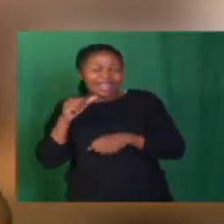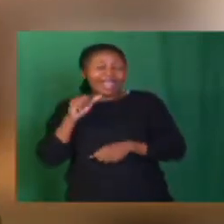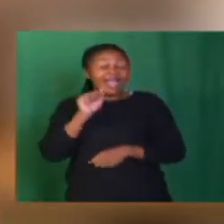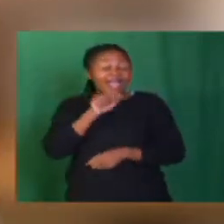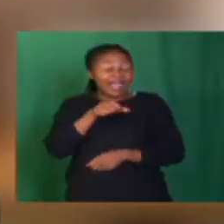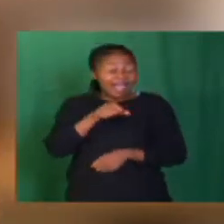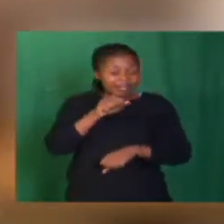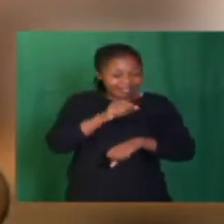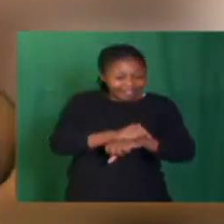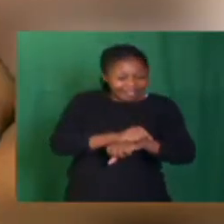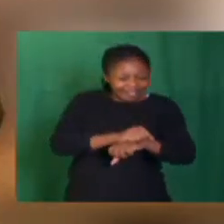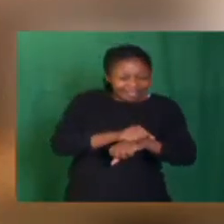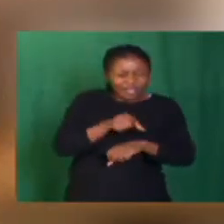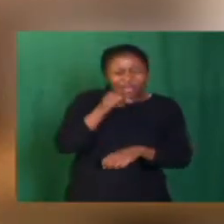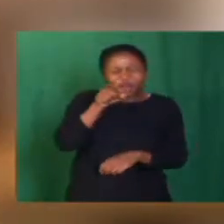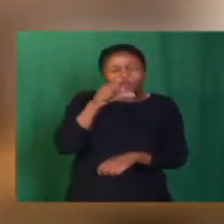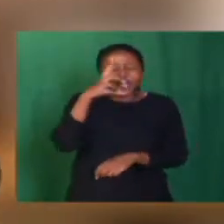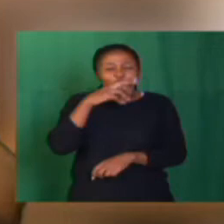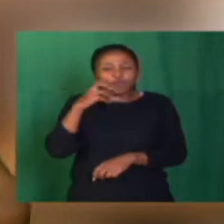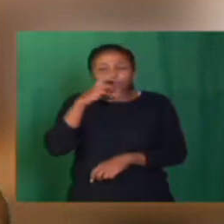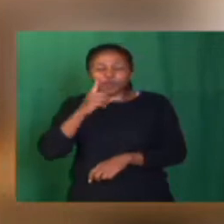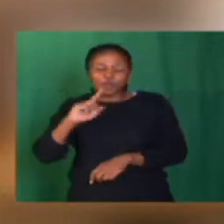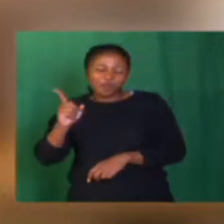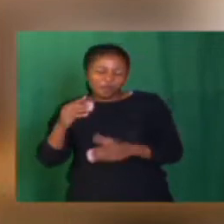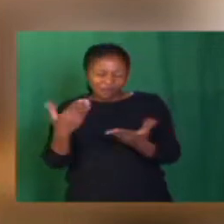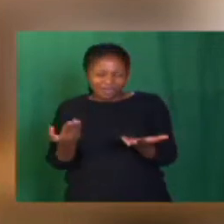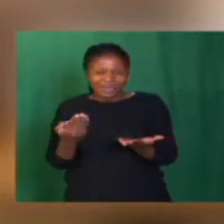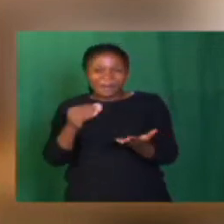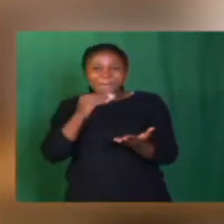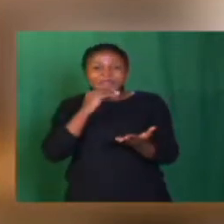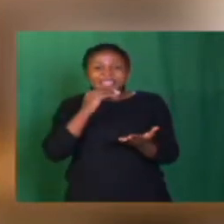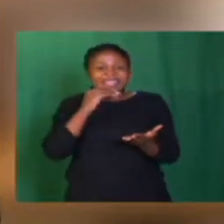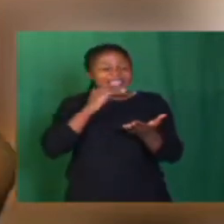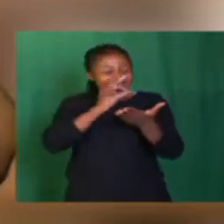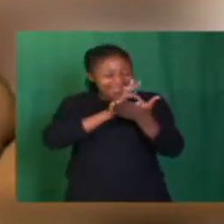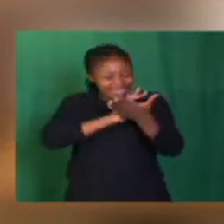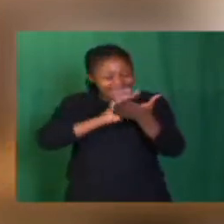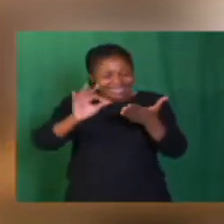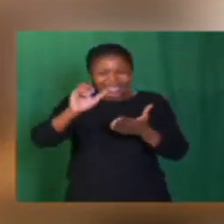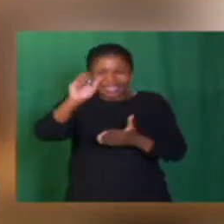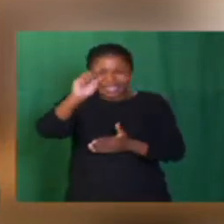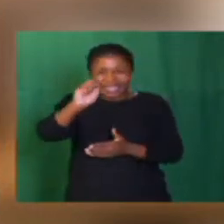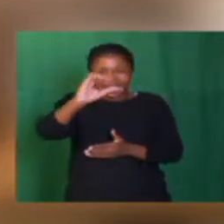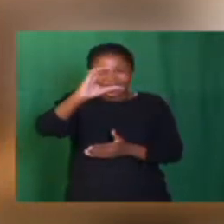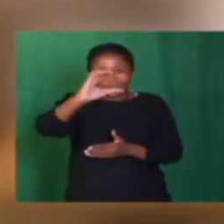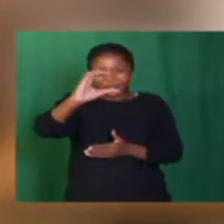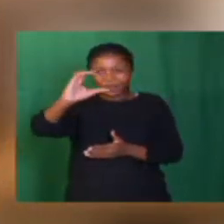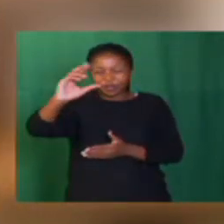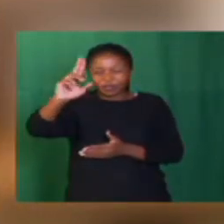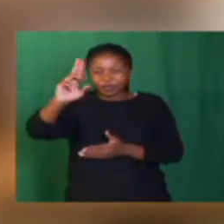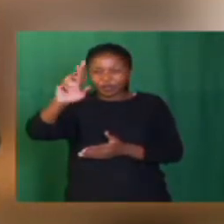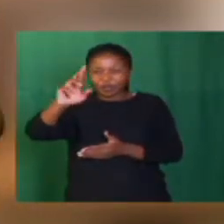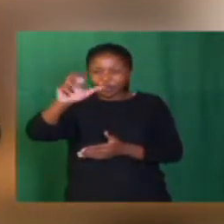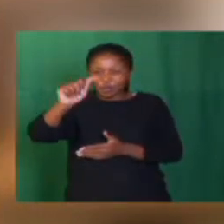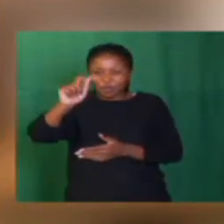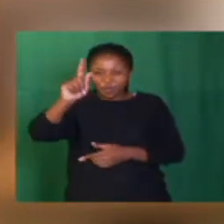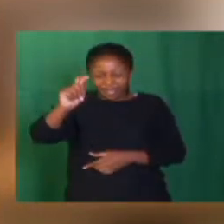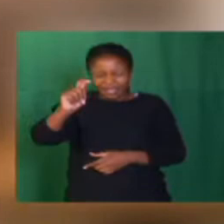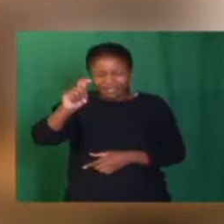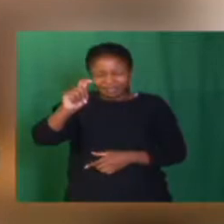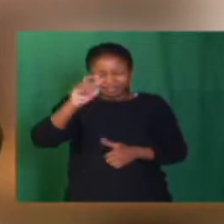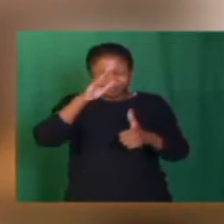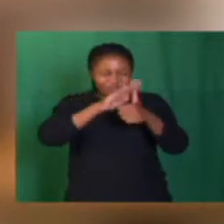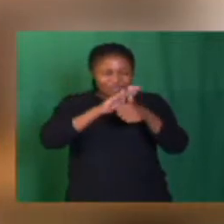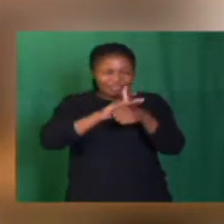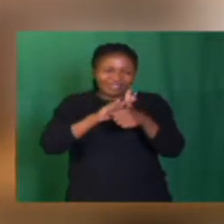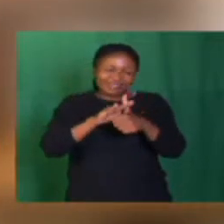my dear Lena, that we are accurate in our use of language. We are also accurate in our use of vocabulary. We use vocabulary